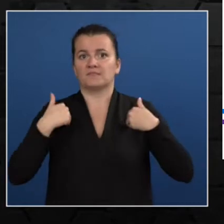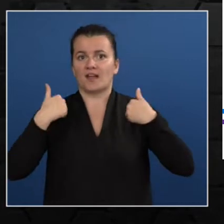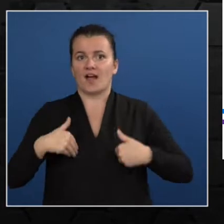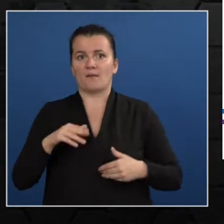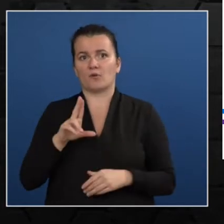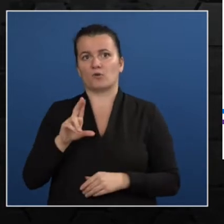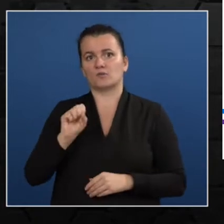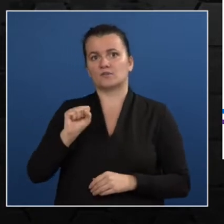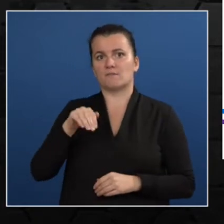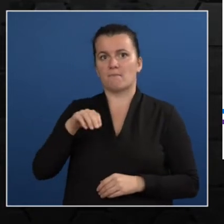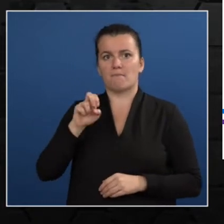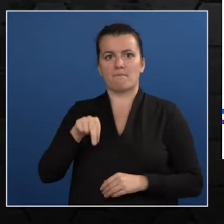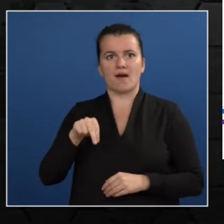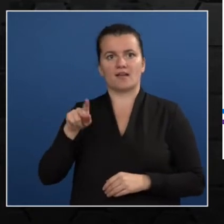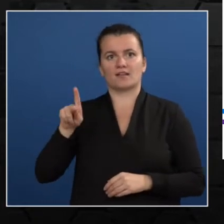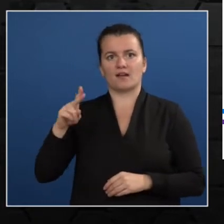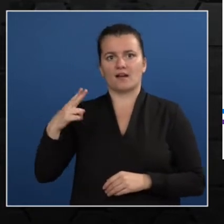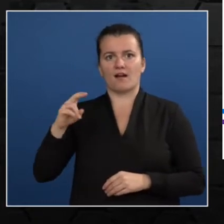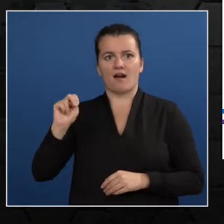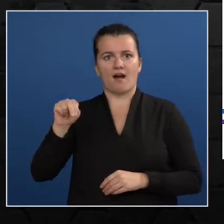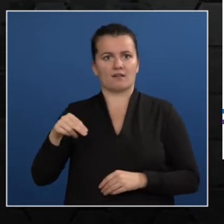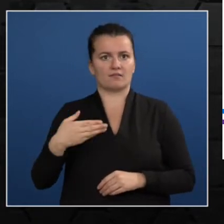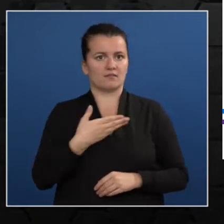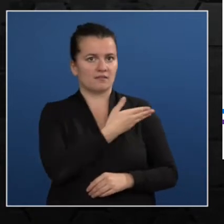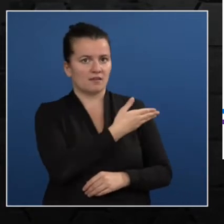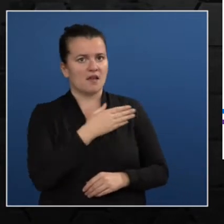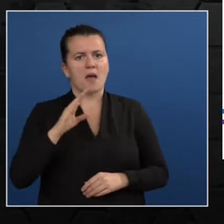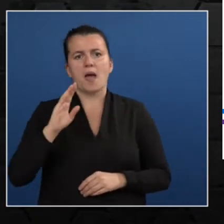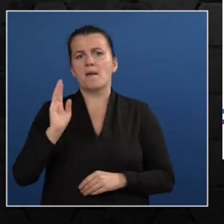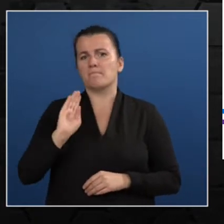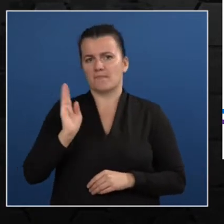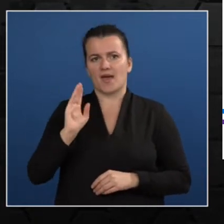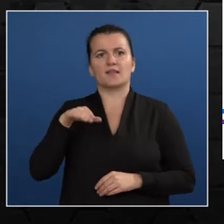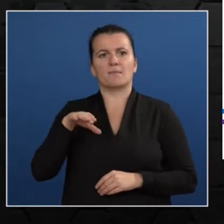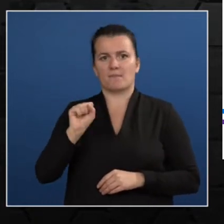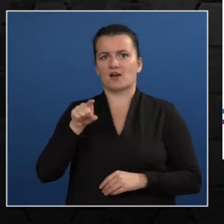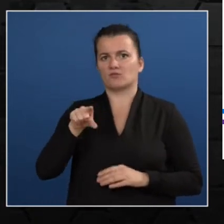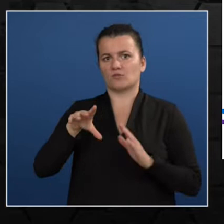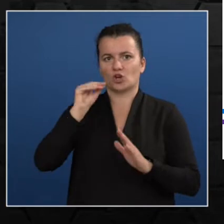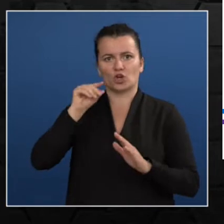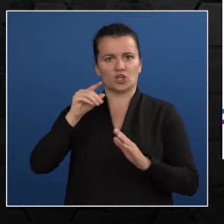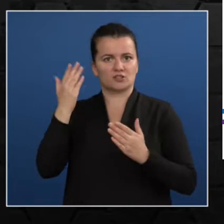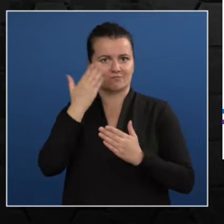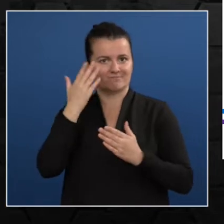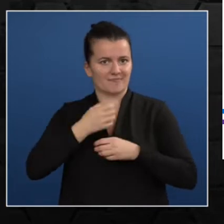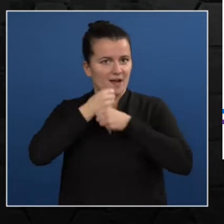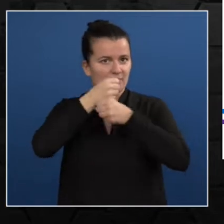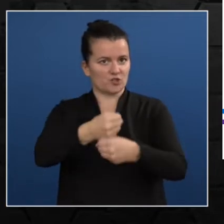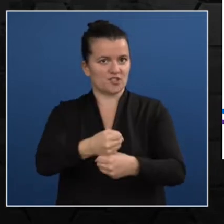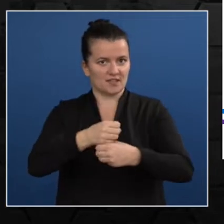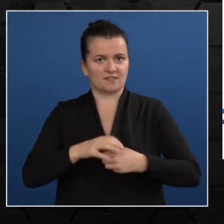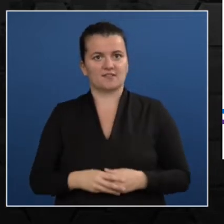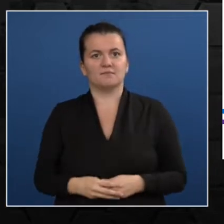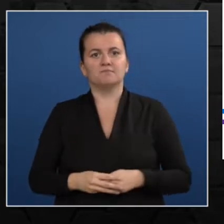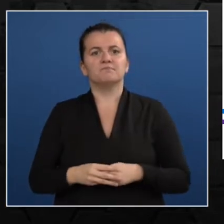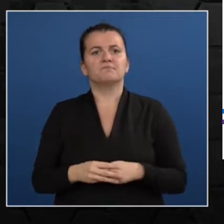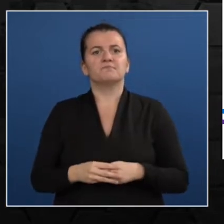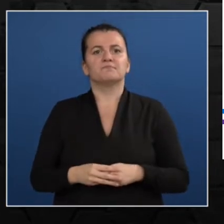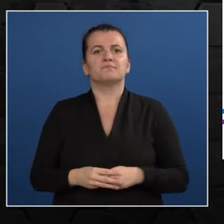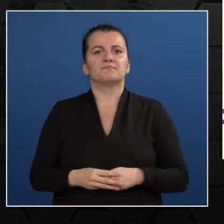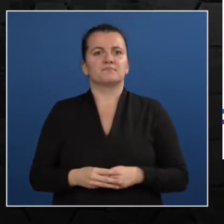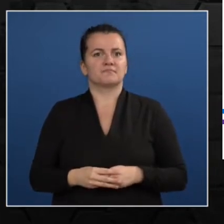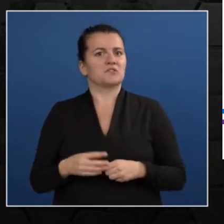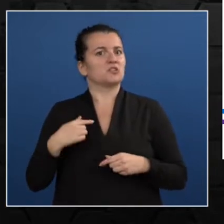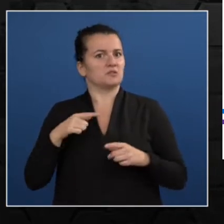Microsoft certified trainer. I have conducted sessions for well over 500 people, and other than that,